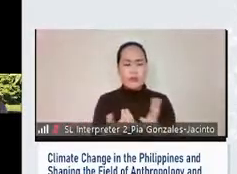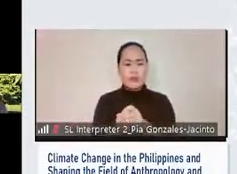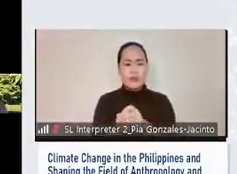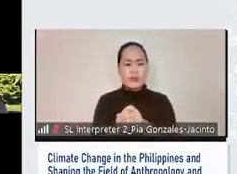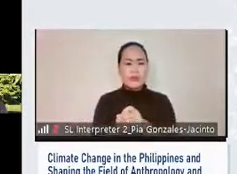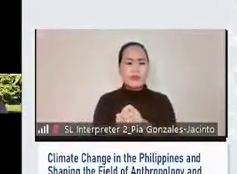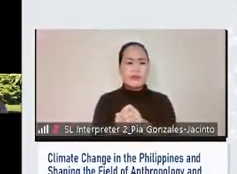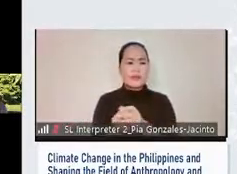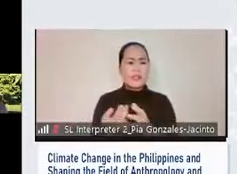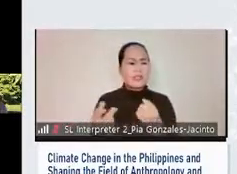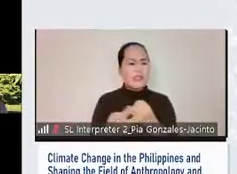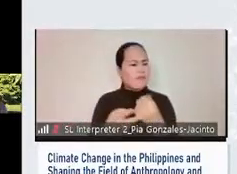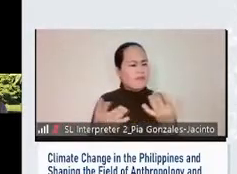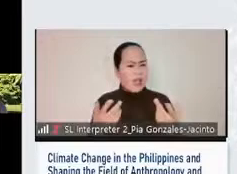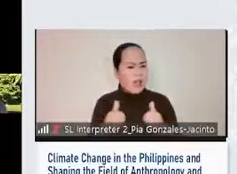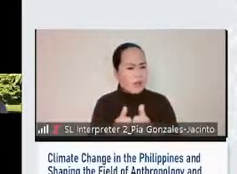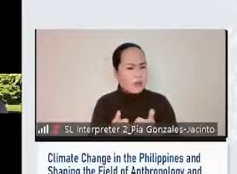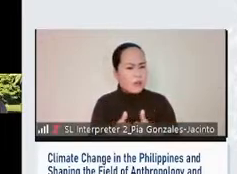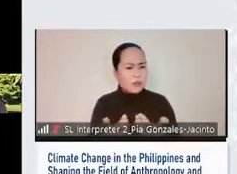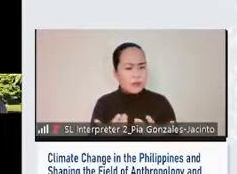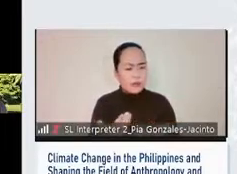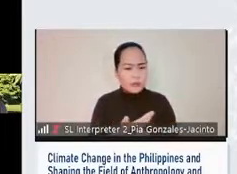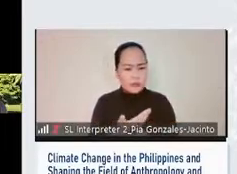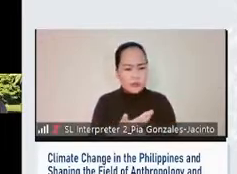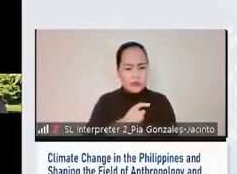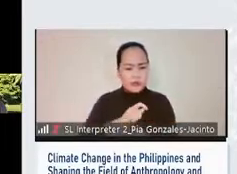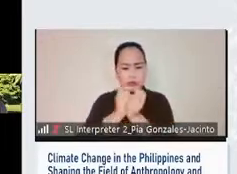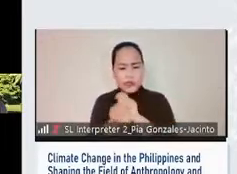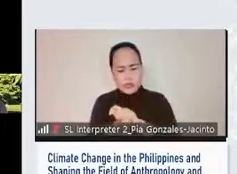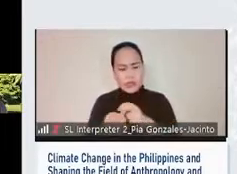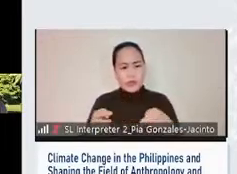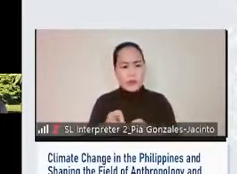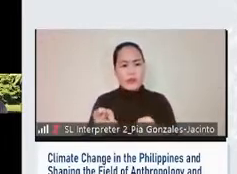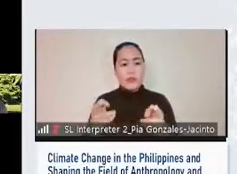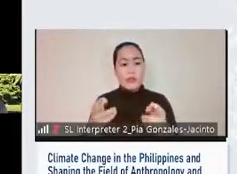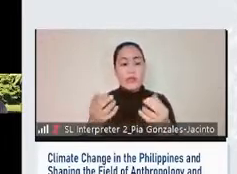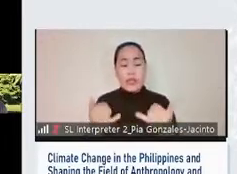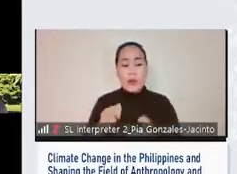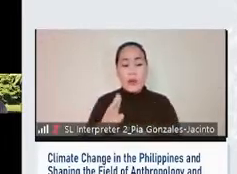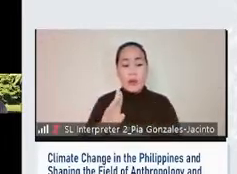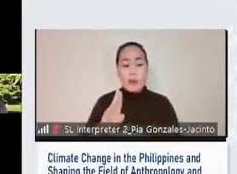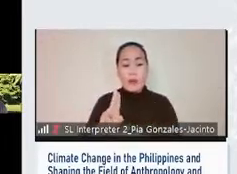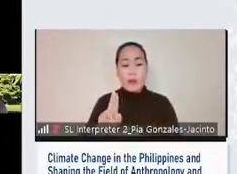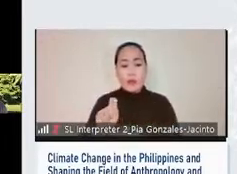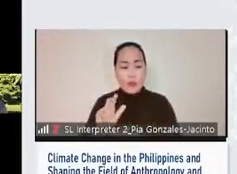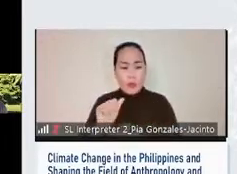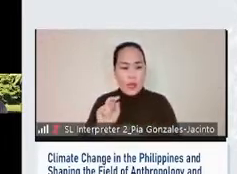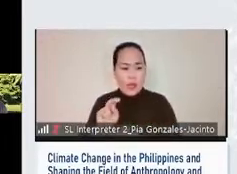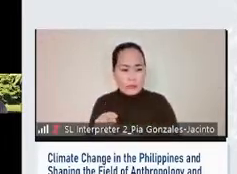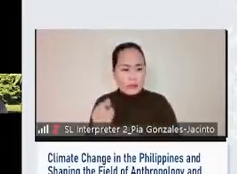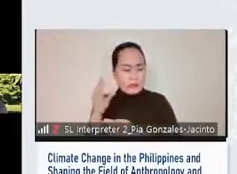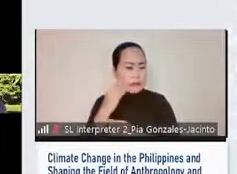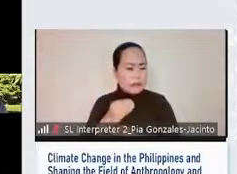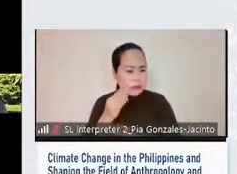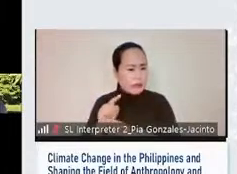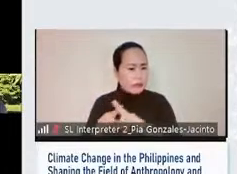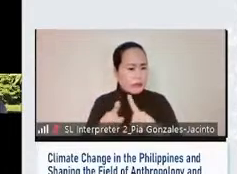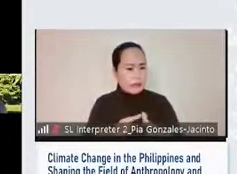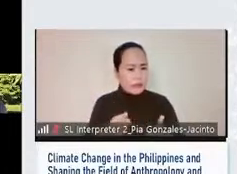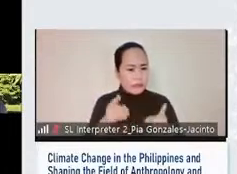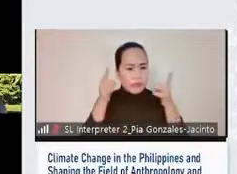a new course of the river. Now Butuan City faces potential hazards within a dynamic fluvial environment.